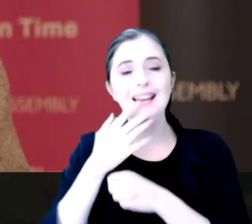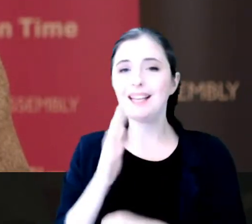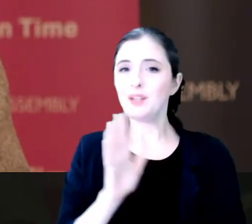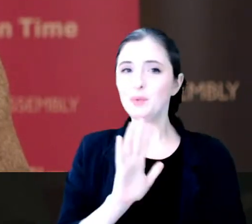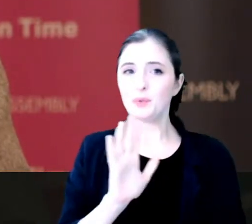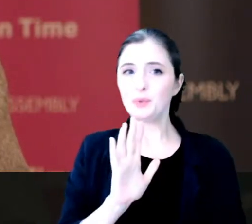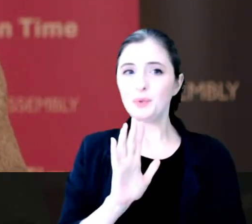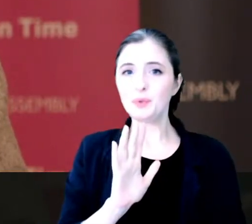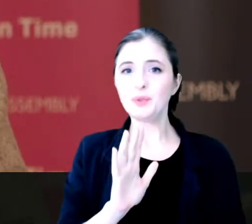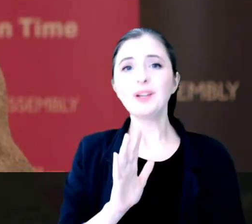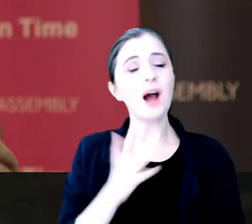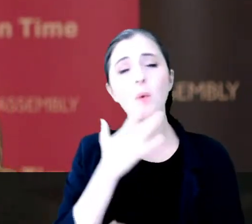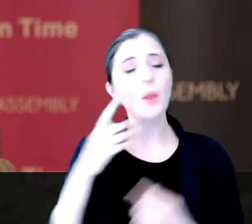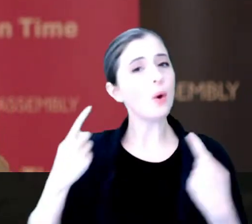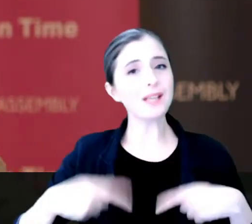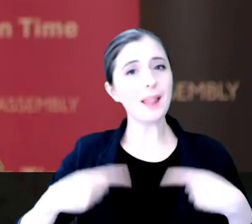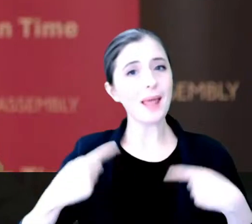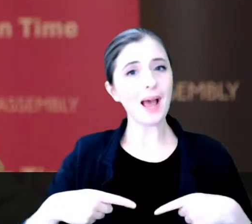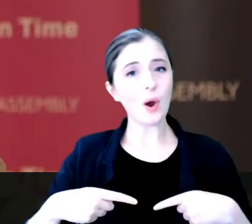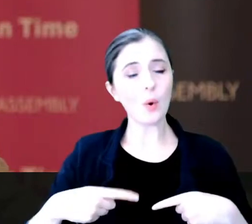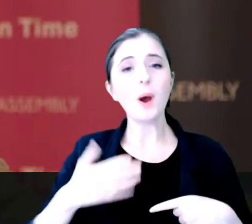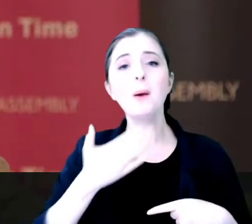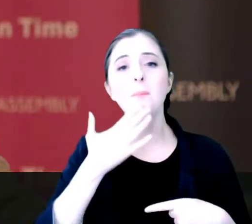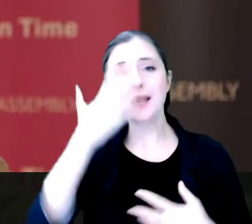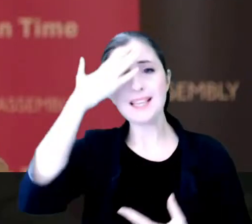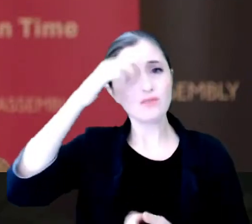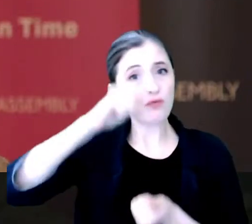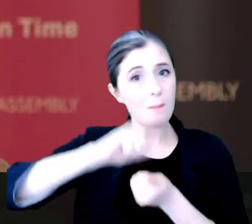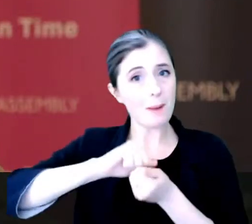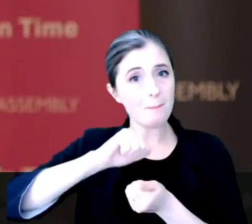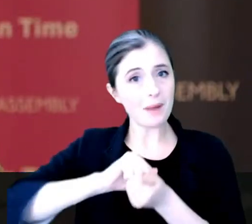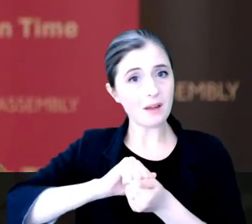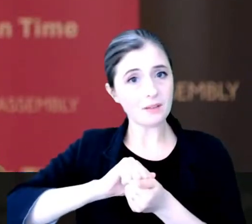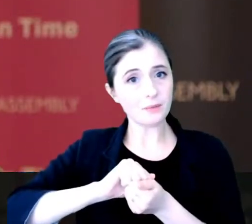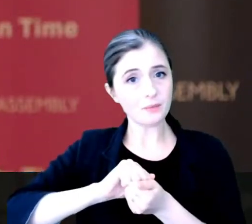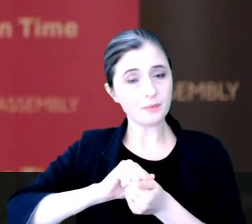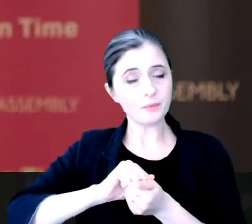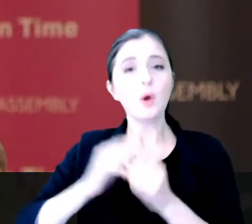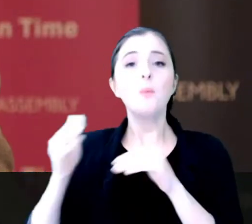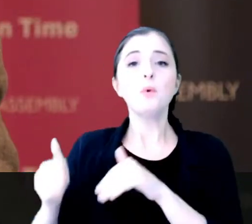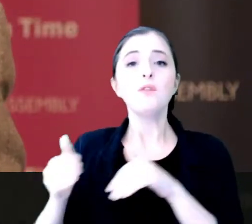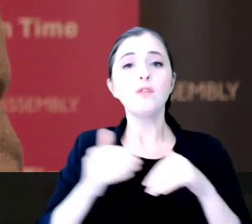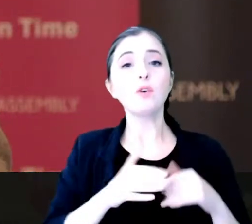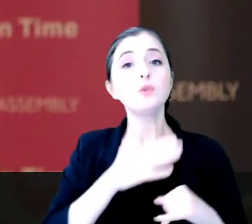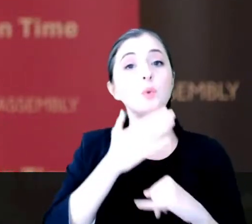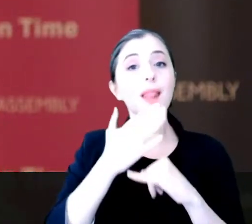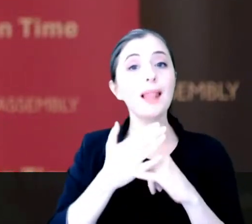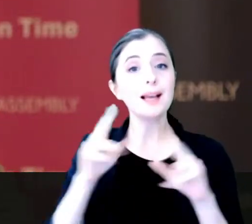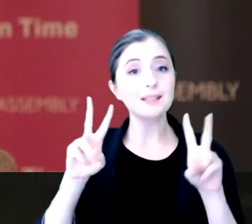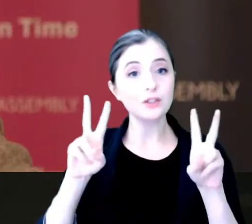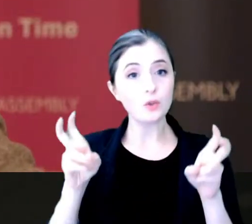in mind. Let's move on to the last topic. Can I?